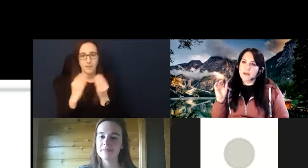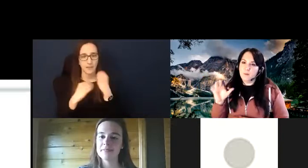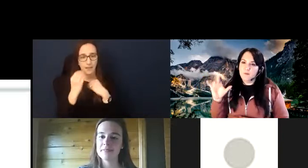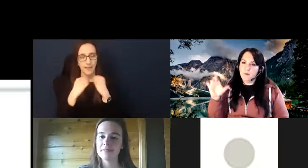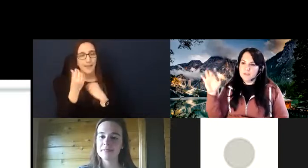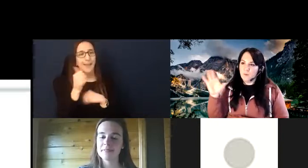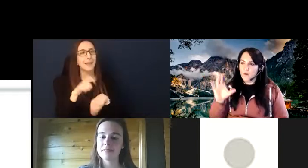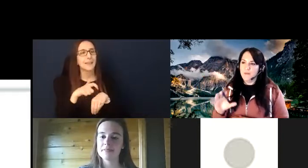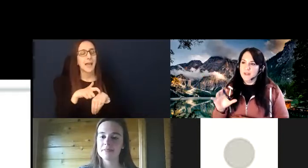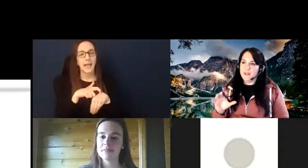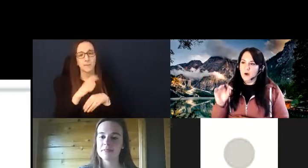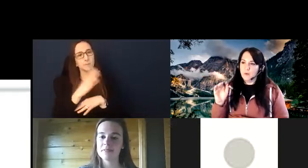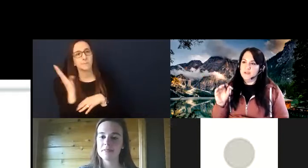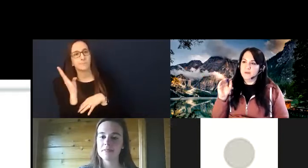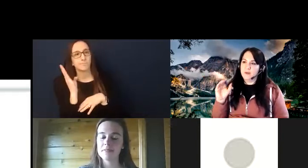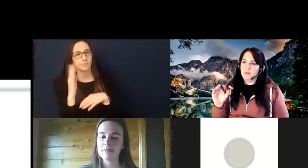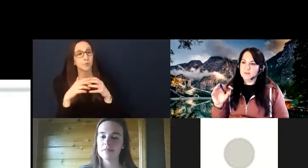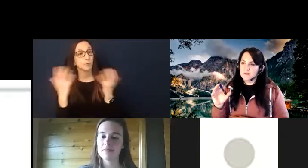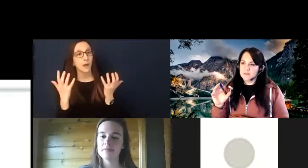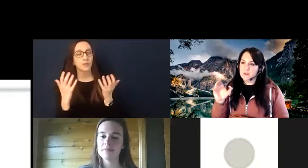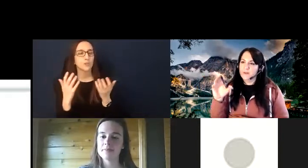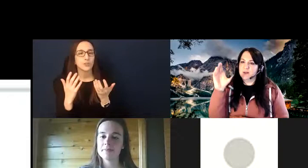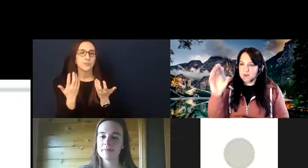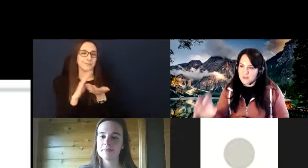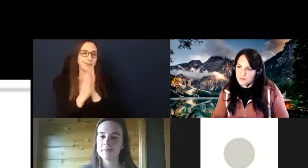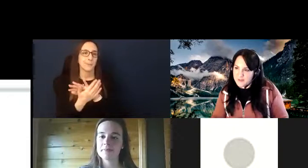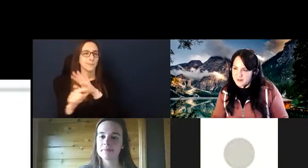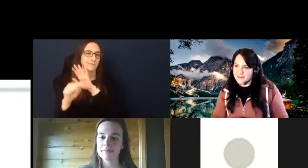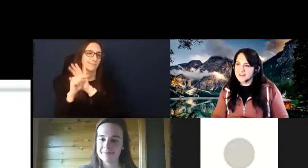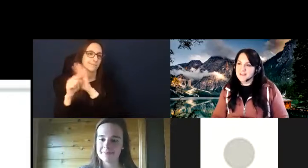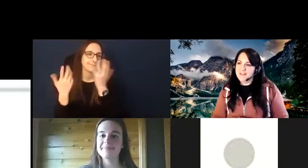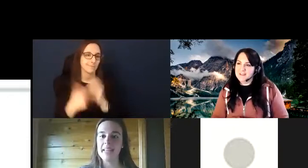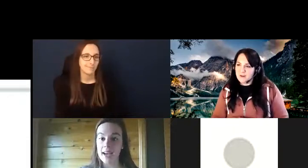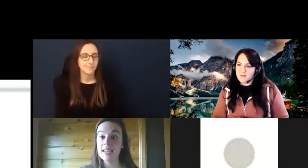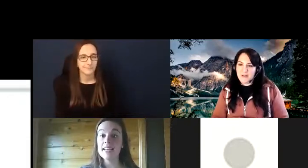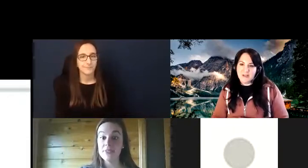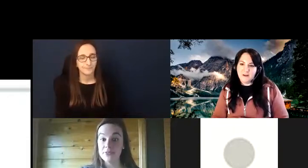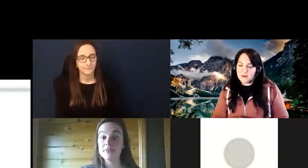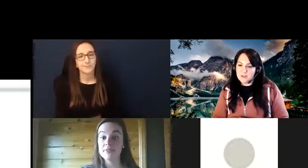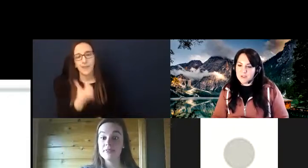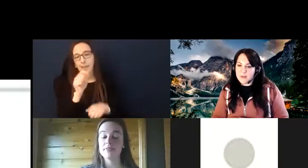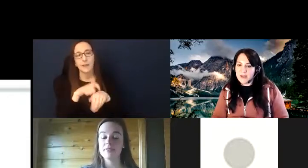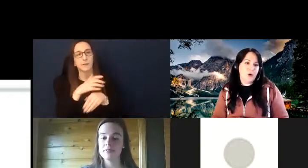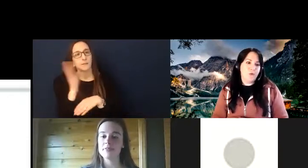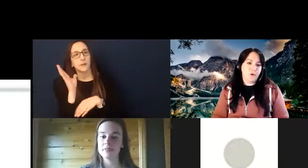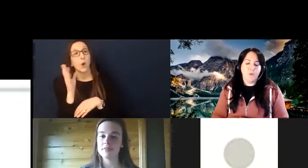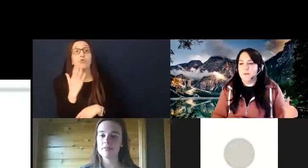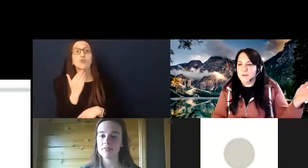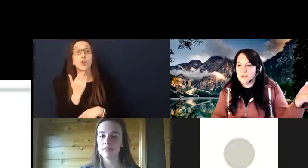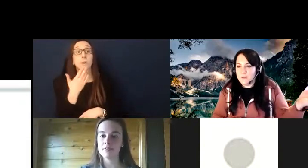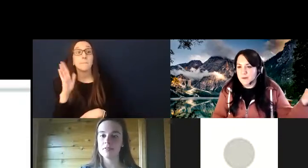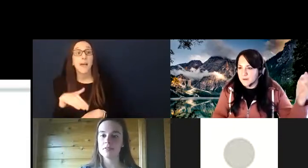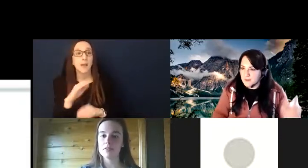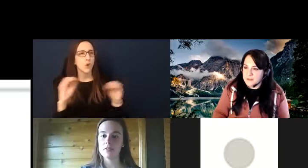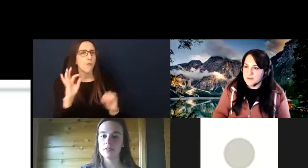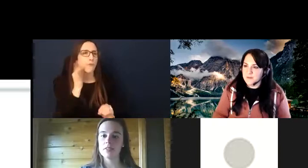like hyper focus on one thing, it always becomes to its own detriment. yeah, So if you're like, oh, sugar's bad, no fruit, well, there's